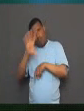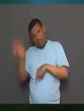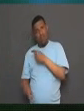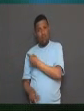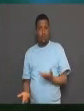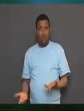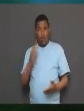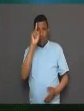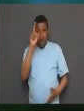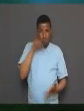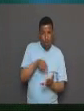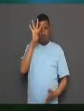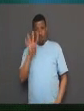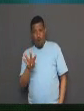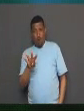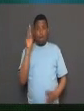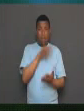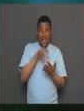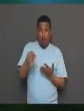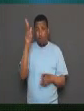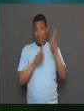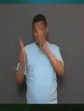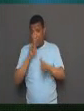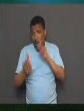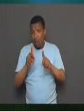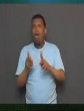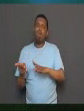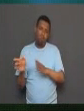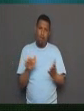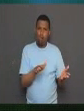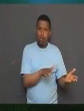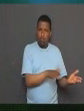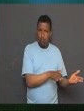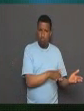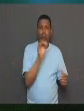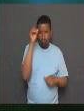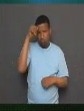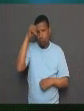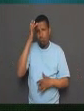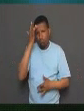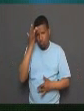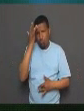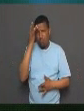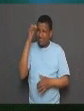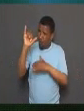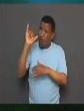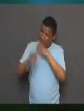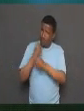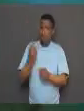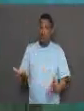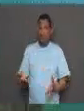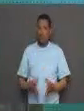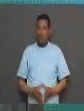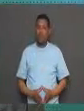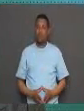and 1.4 million people died from that disease in that year alone.